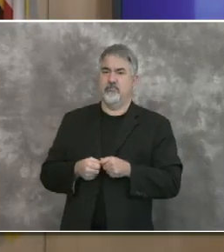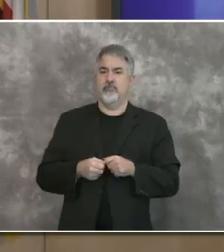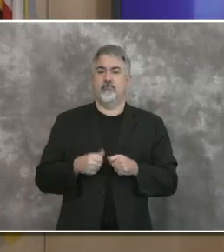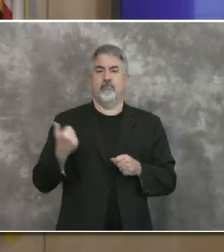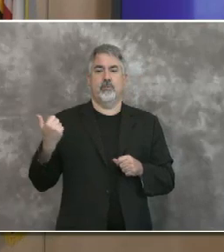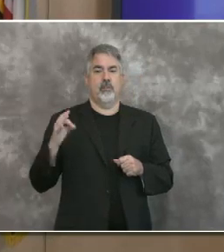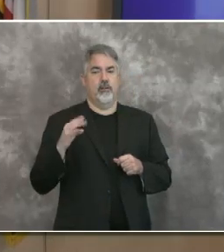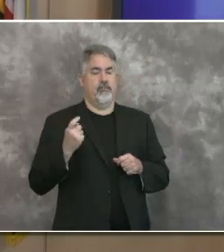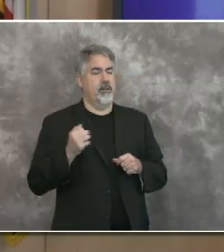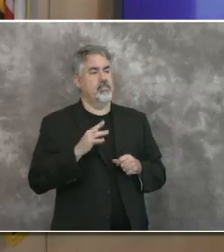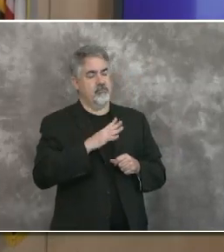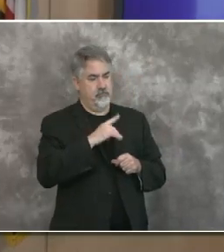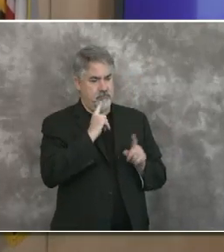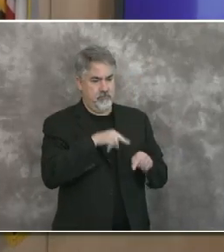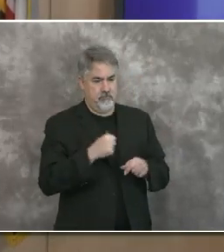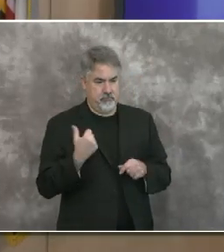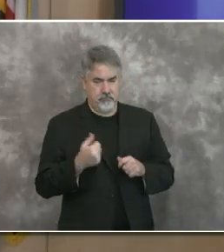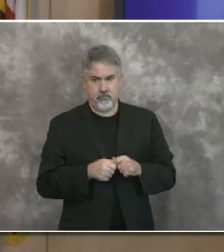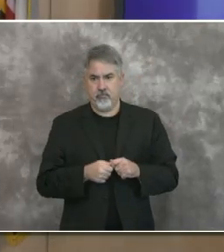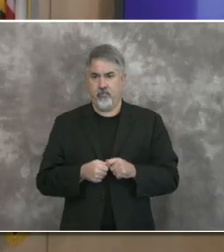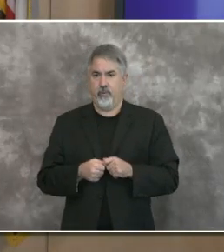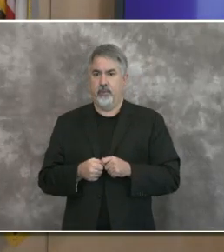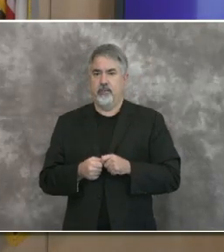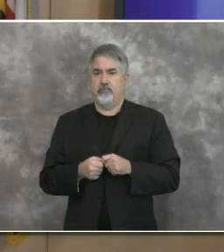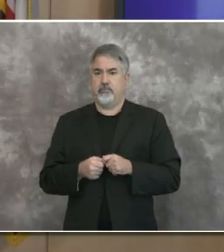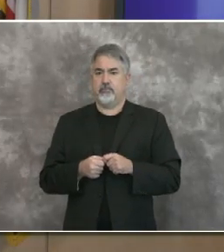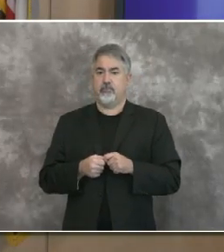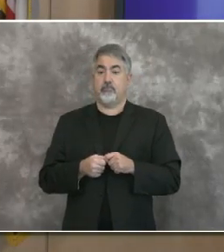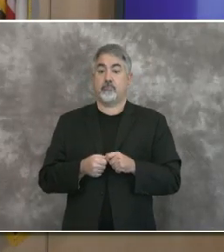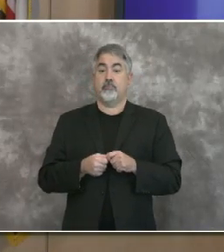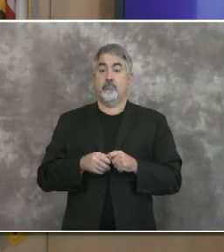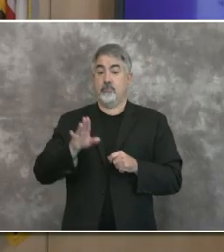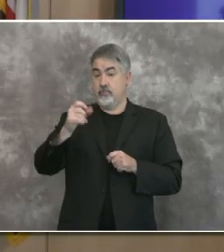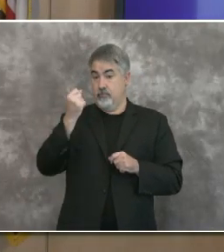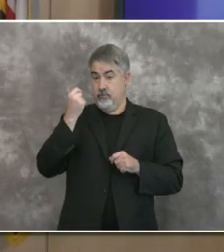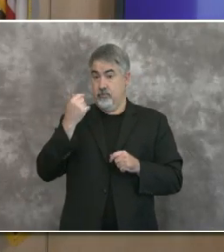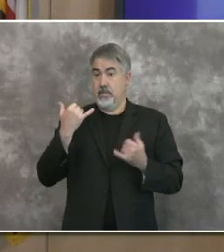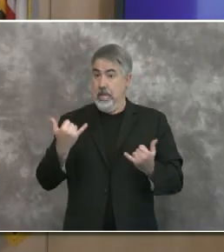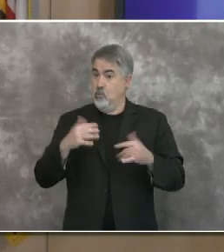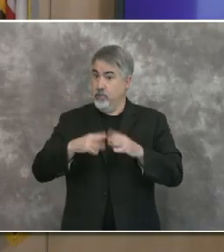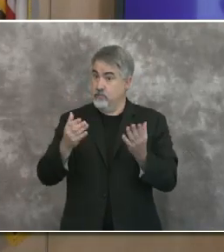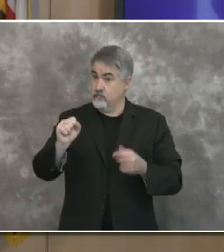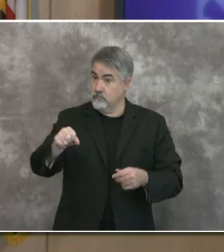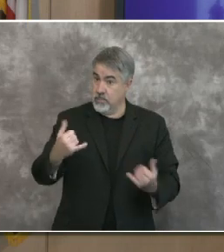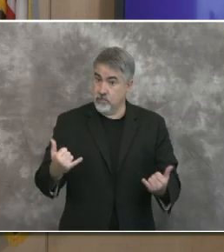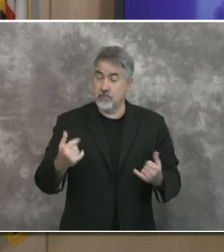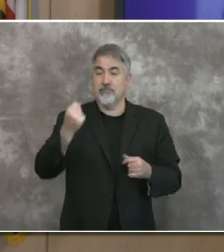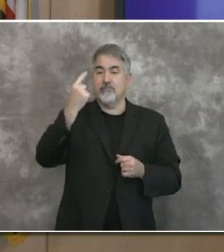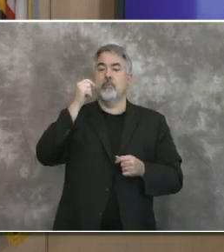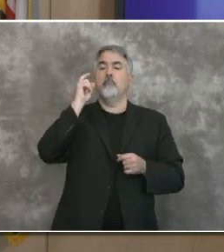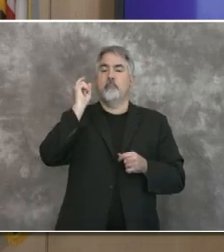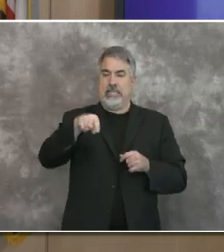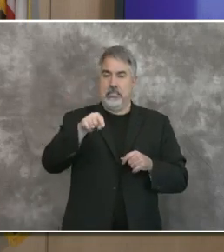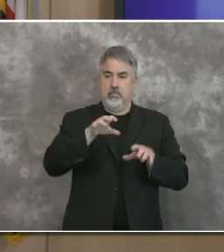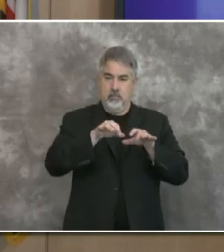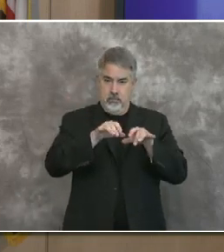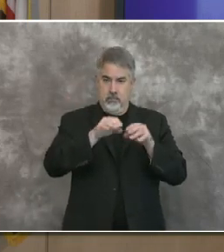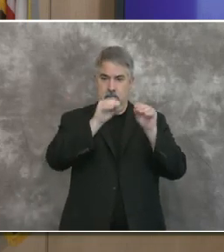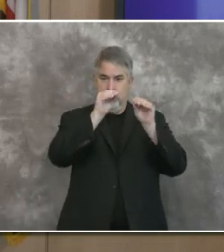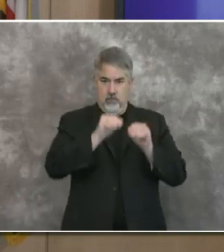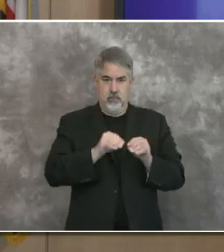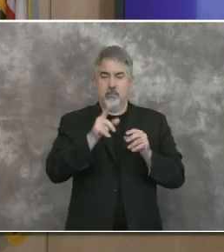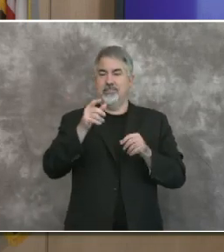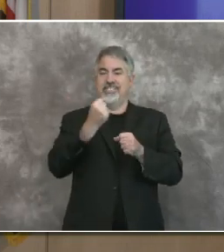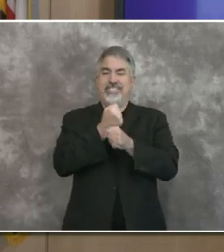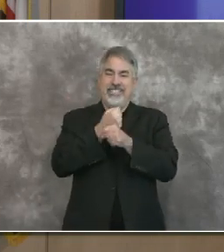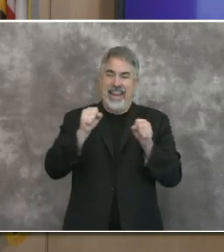Yeah, thank you, Brandon, for that. They are free to open today. They do have to complete the safety reopening plan, the SRP, which is on the